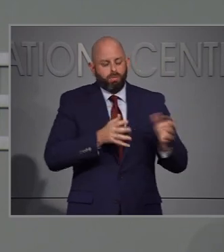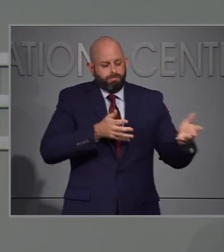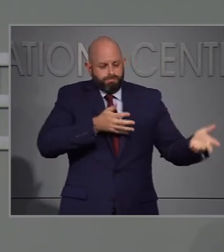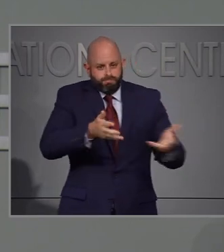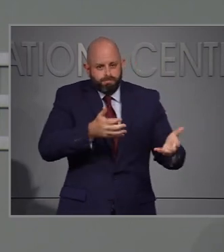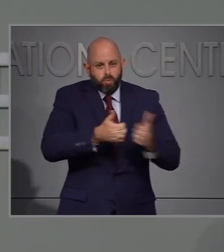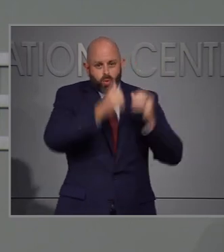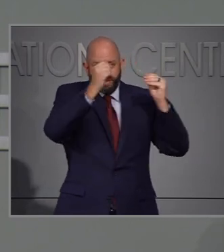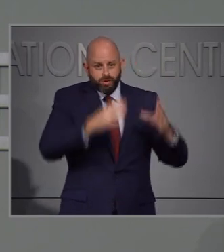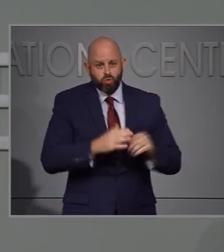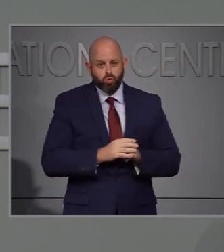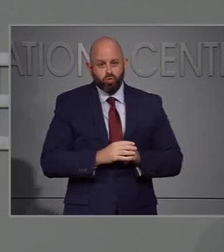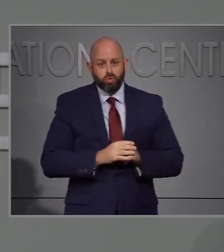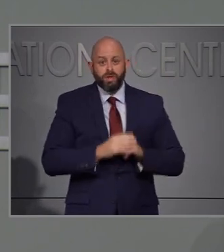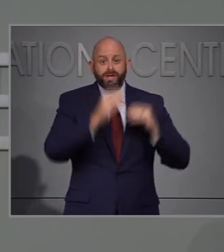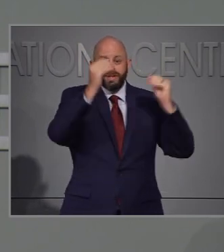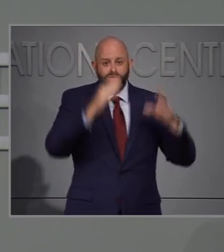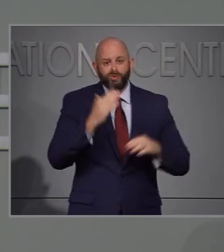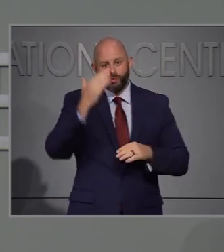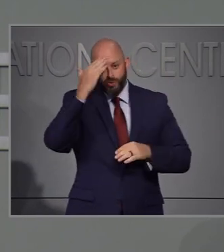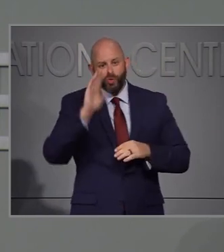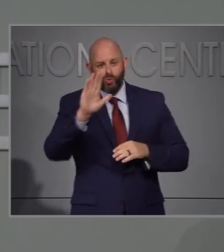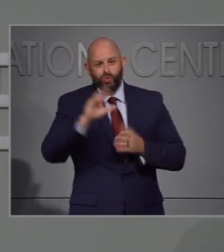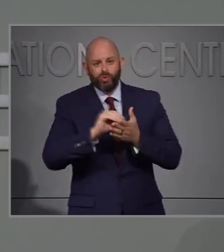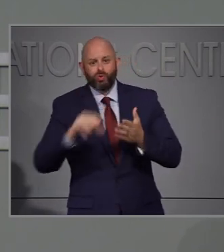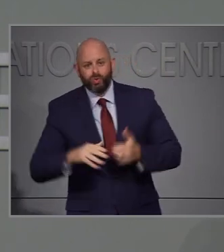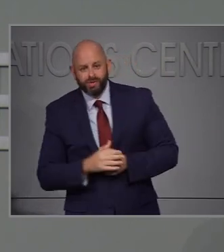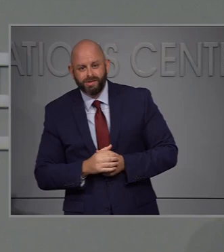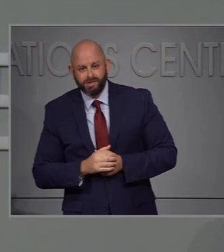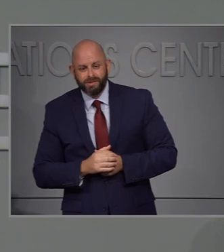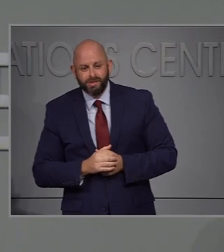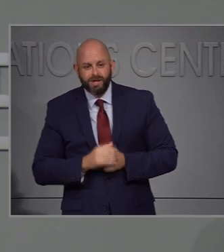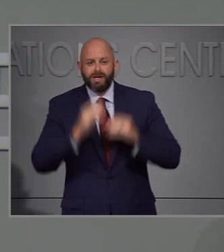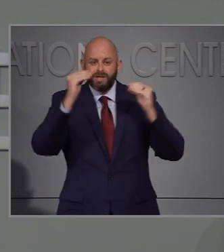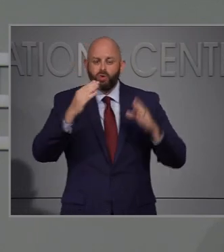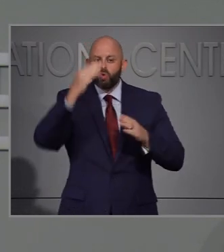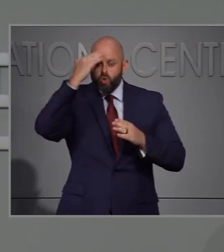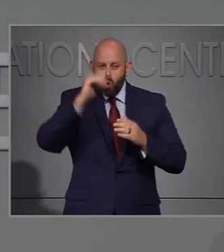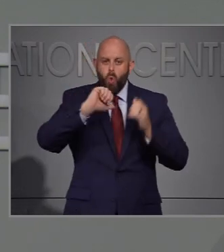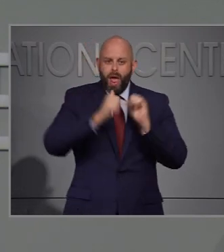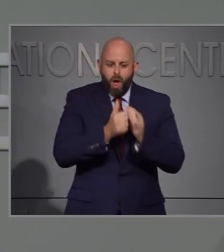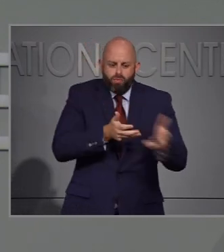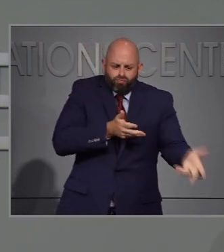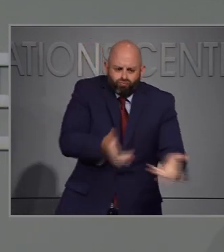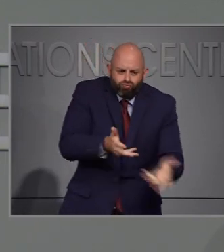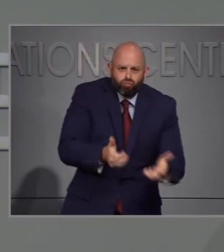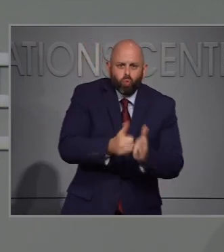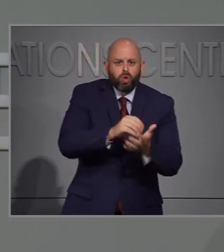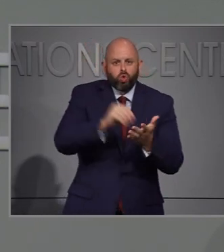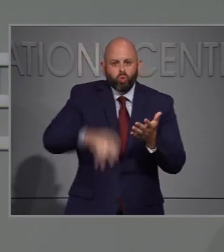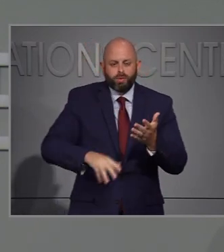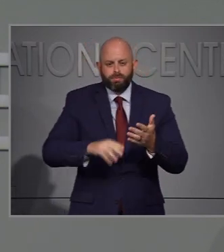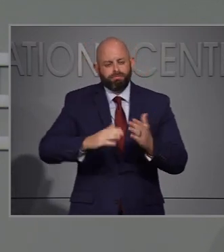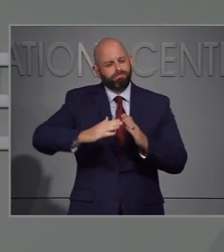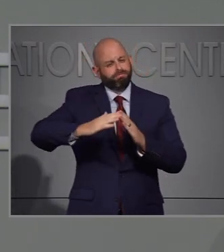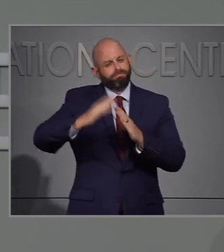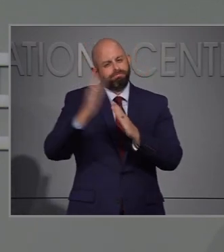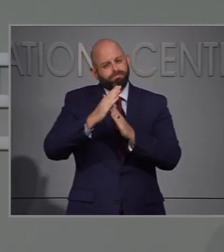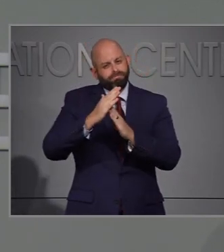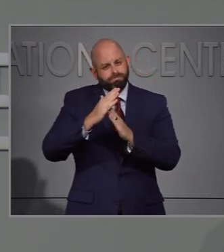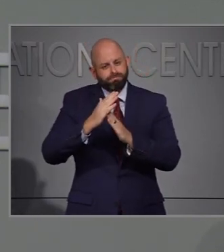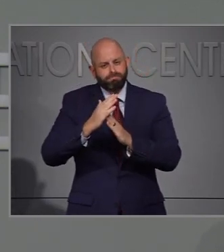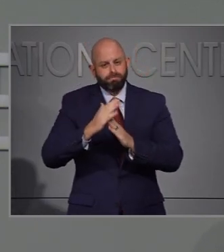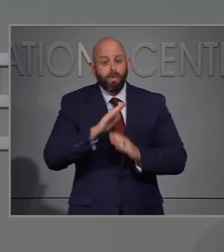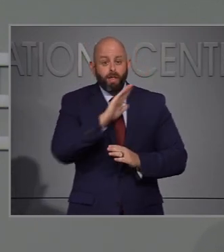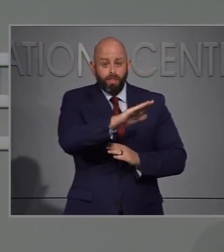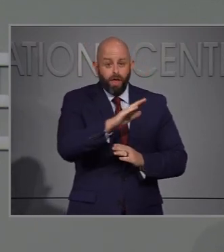the intricacies and details of caring for and managing our students in our schools like our teachers, and their